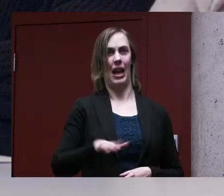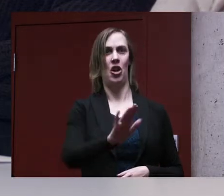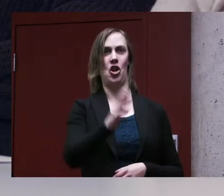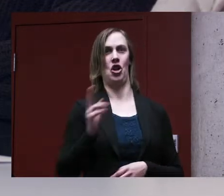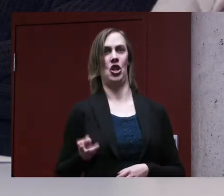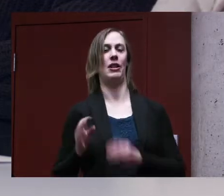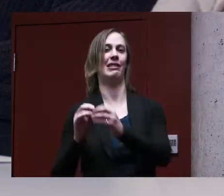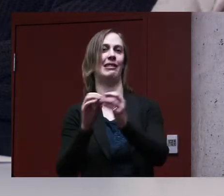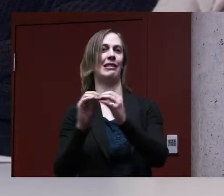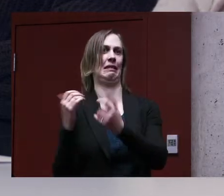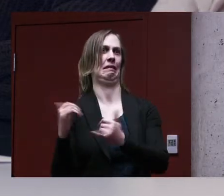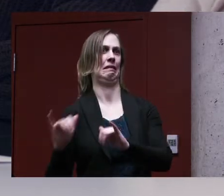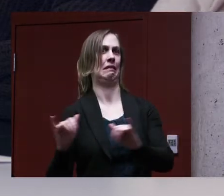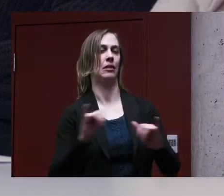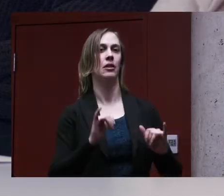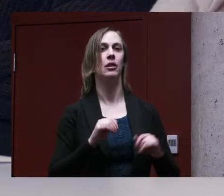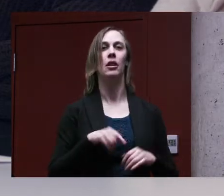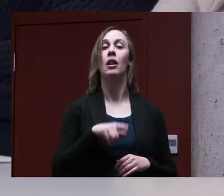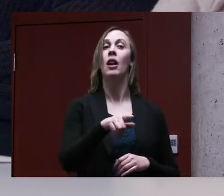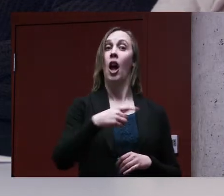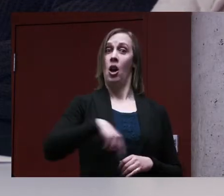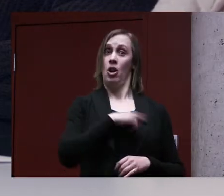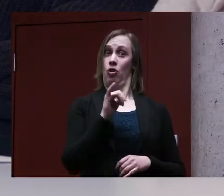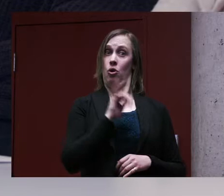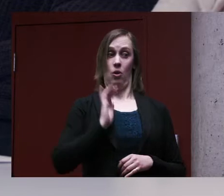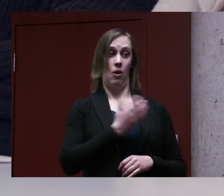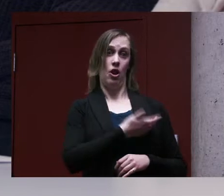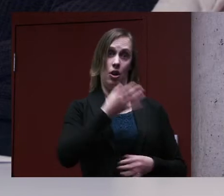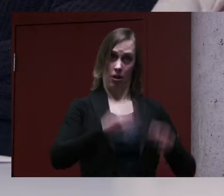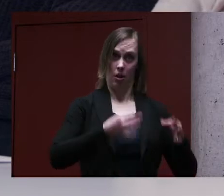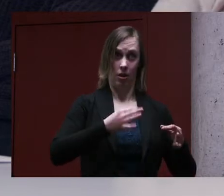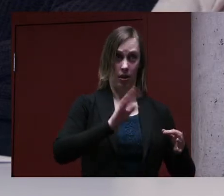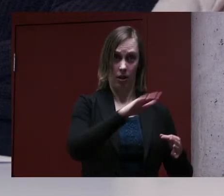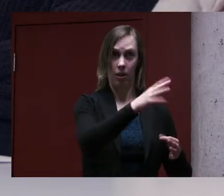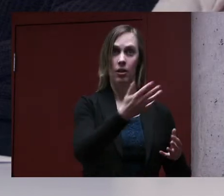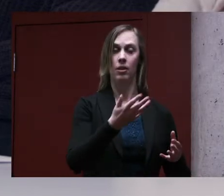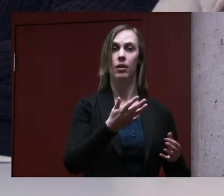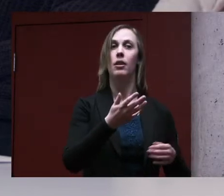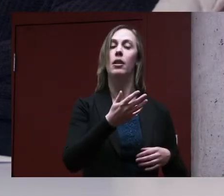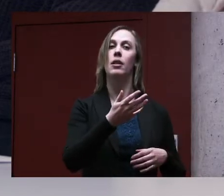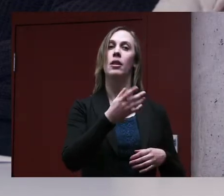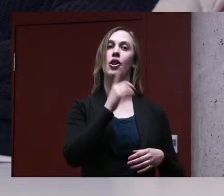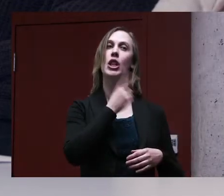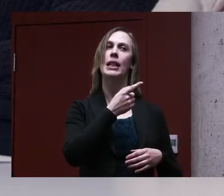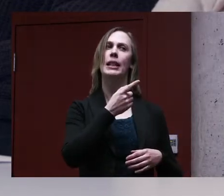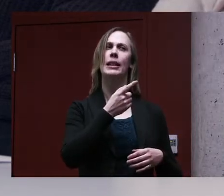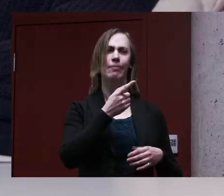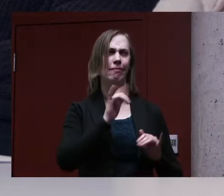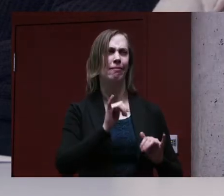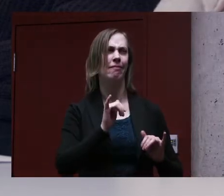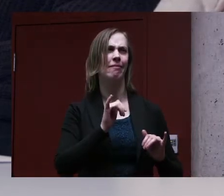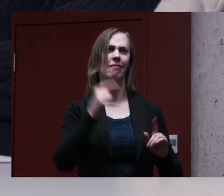part of what we're claiming as well is that the nature of the discrimination, it's disability that's at